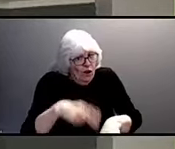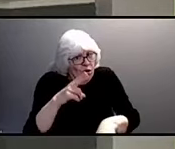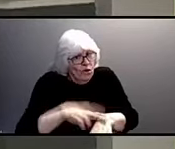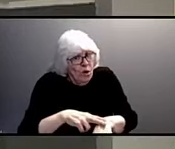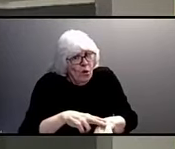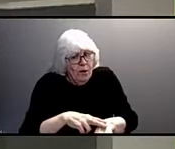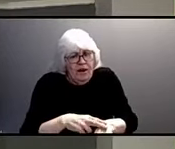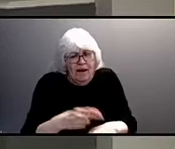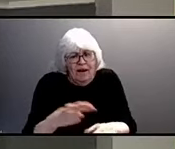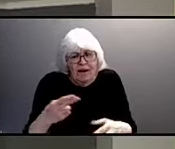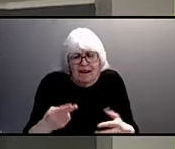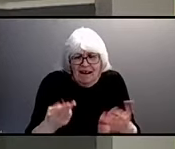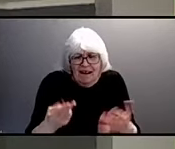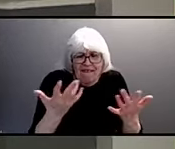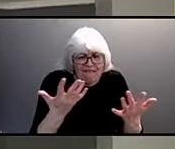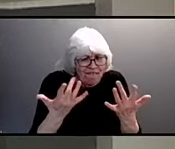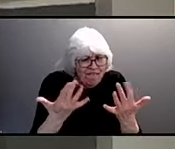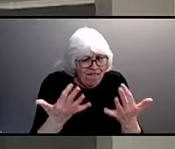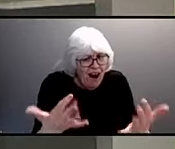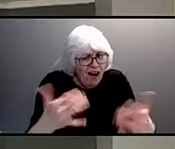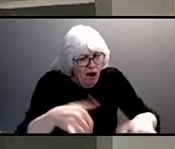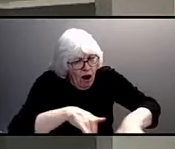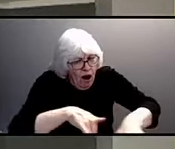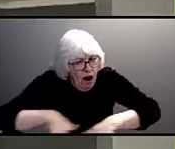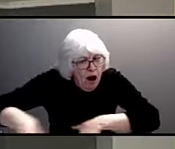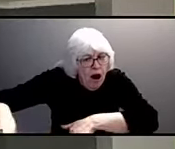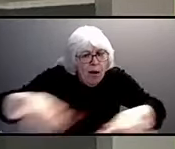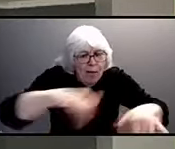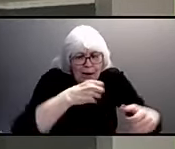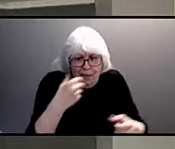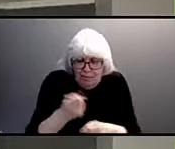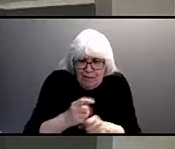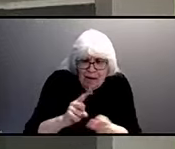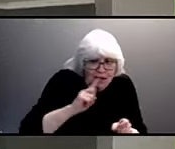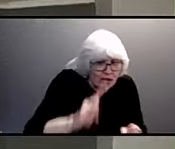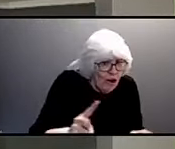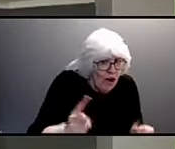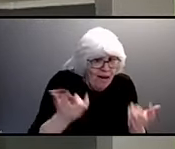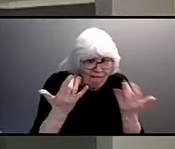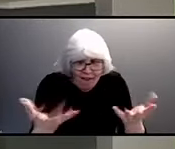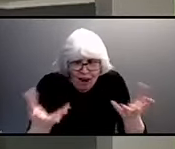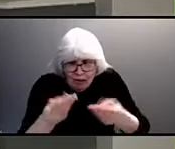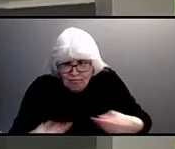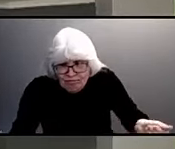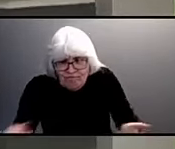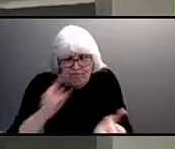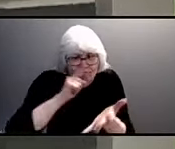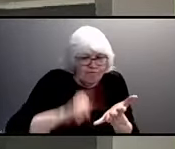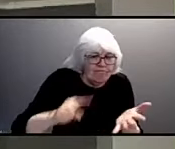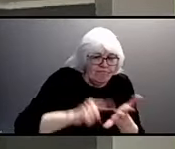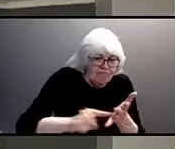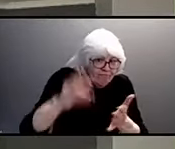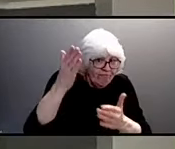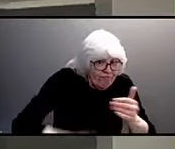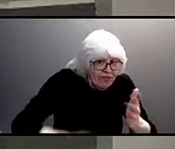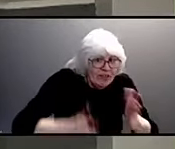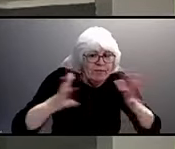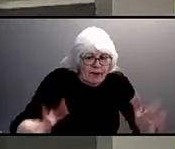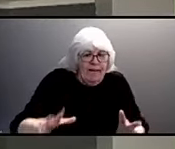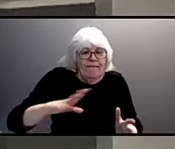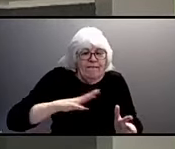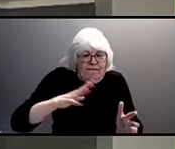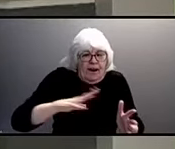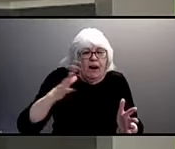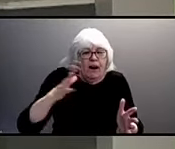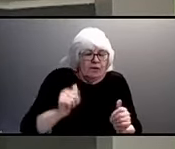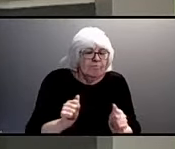actually pass the, after the fire's out, the investigation is complete, to pass the home over to the building owner and the insurance company